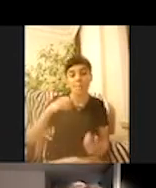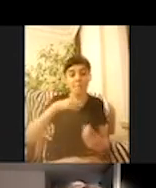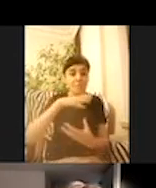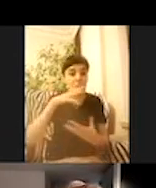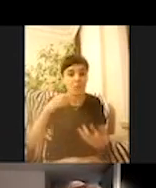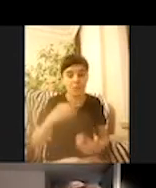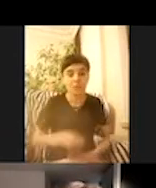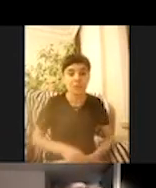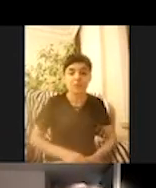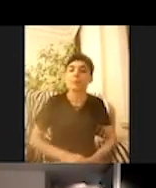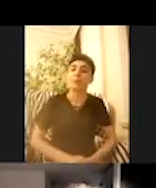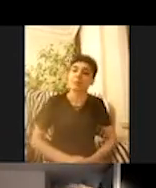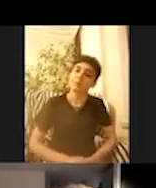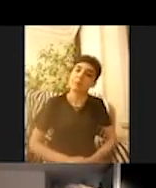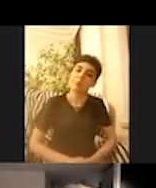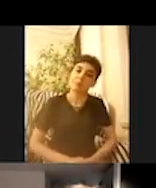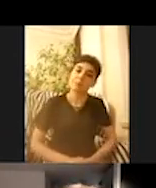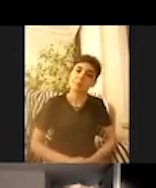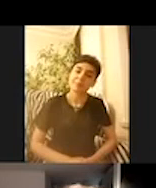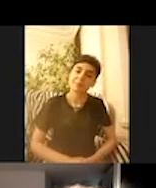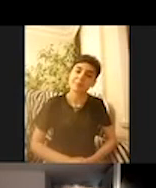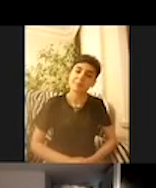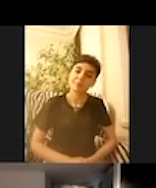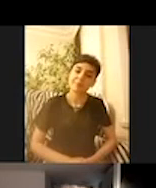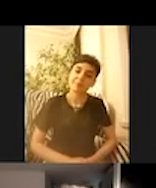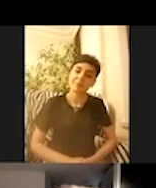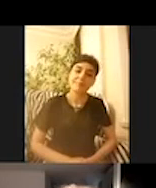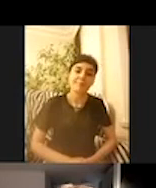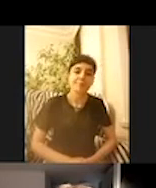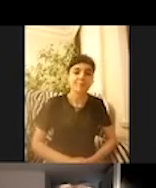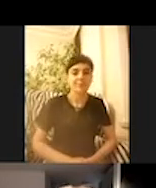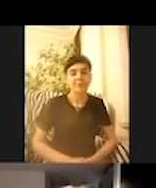background, and my mother was not like